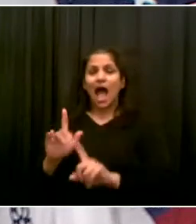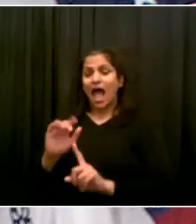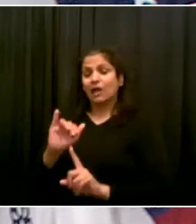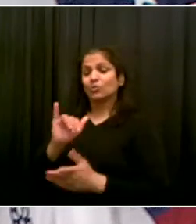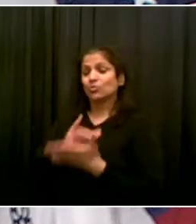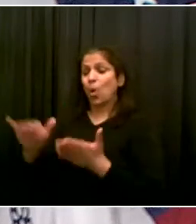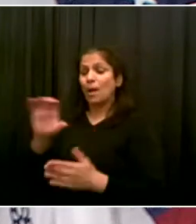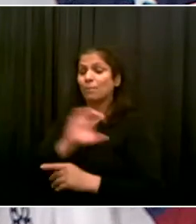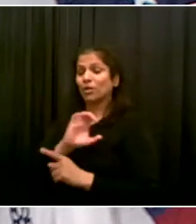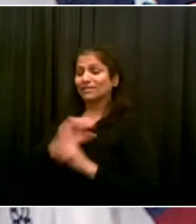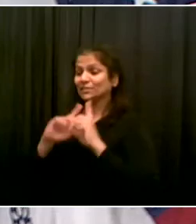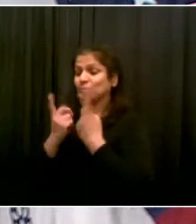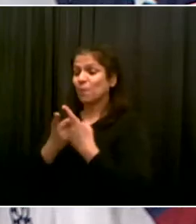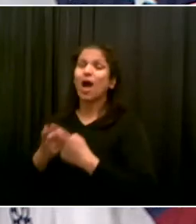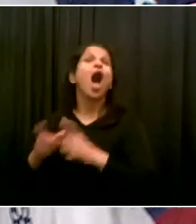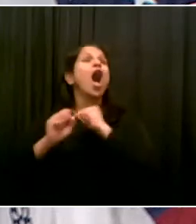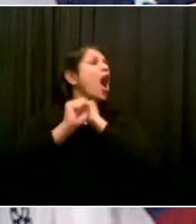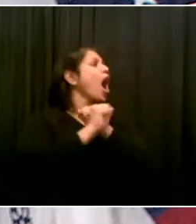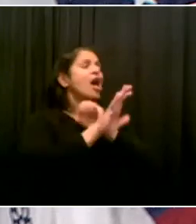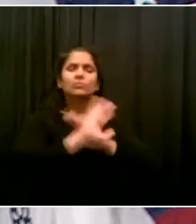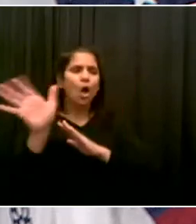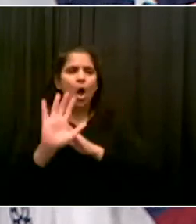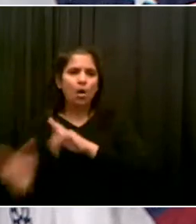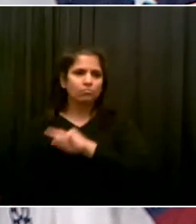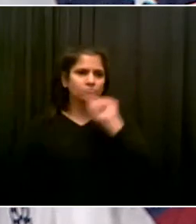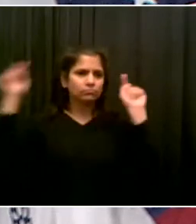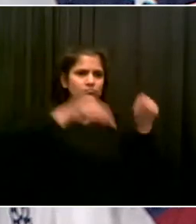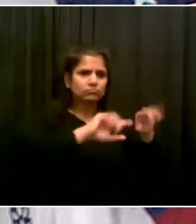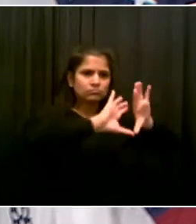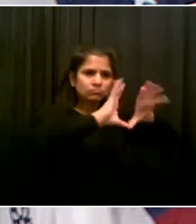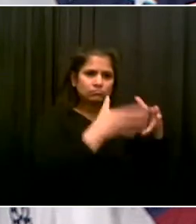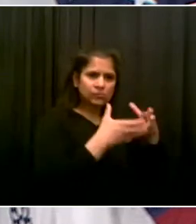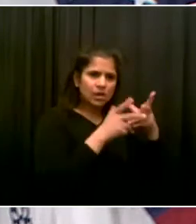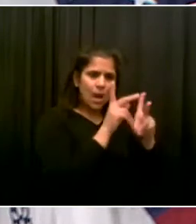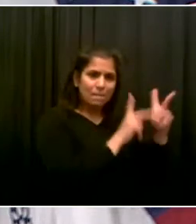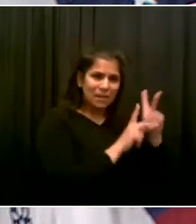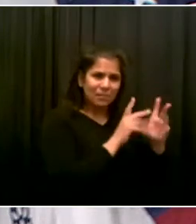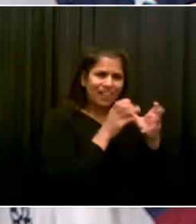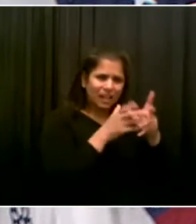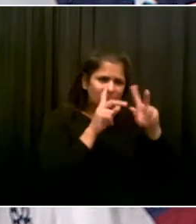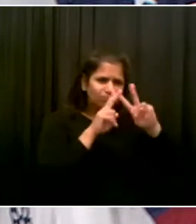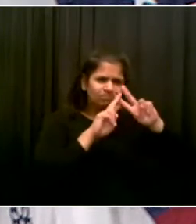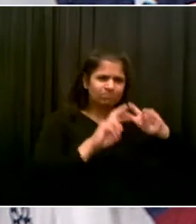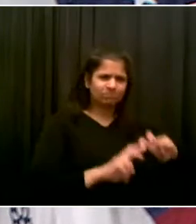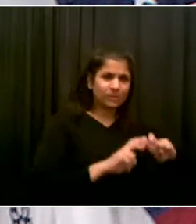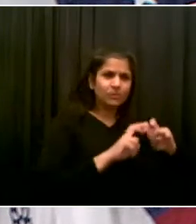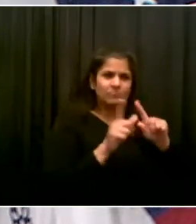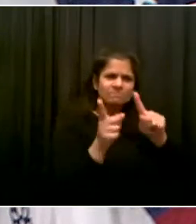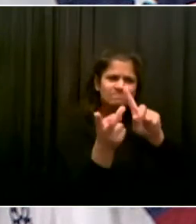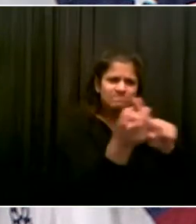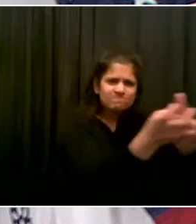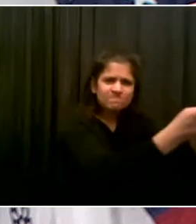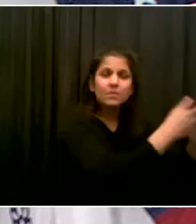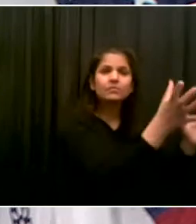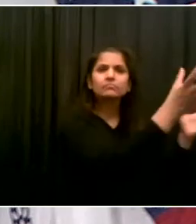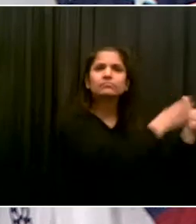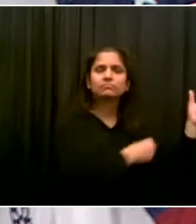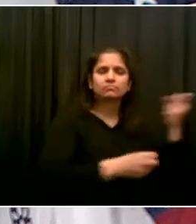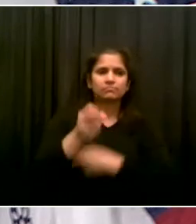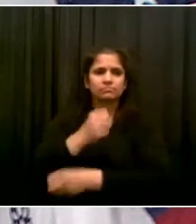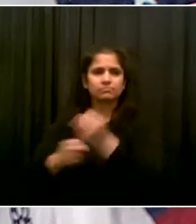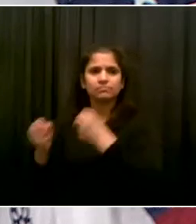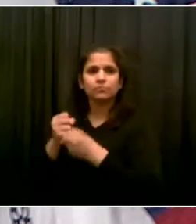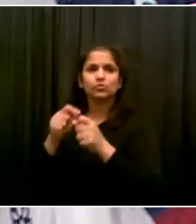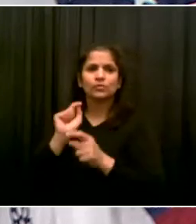people in their own neighborhoods to join, because it is absolutely necessary for the changes that have to be made. It's also important